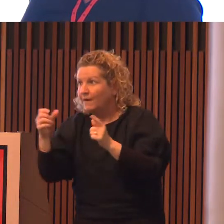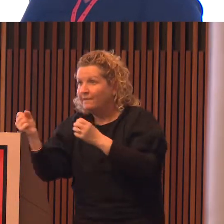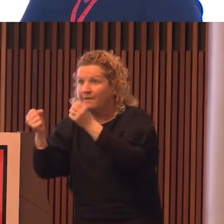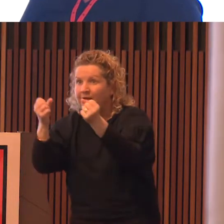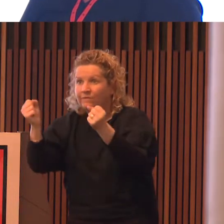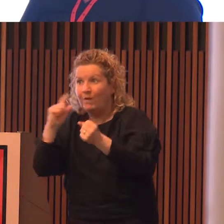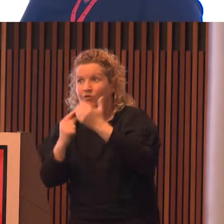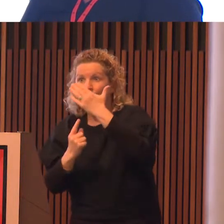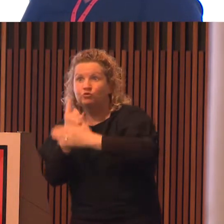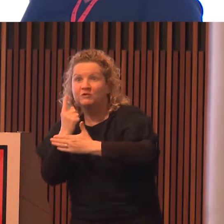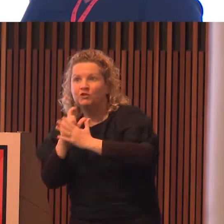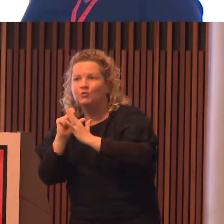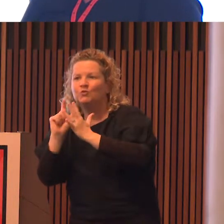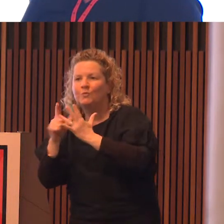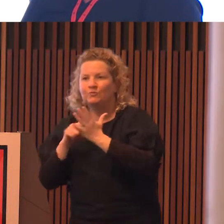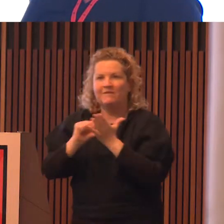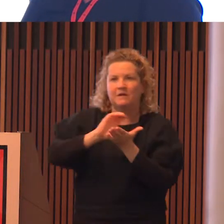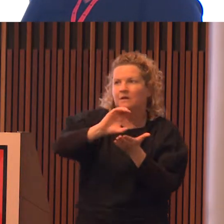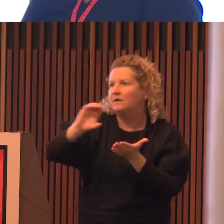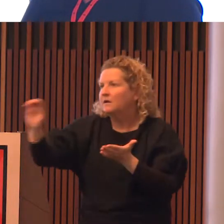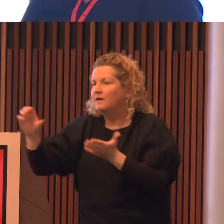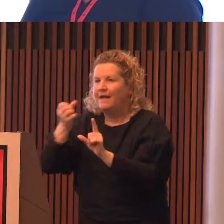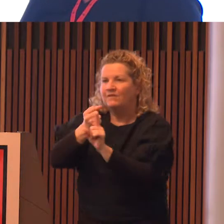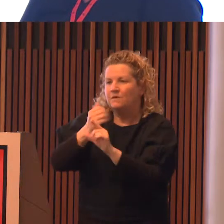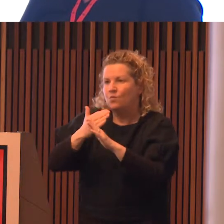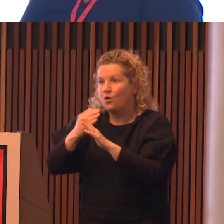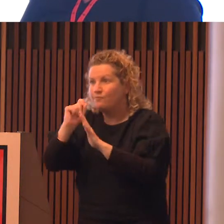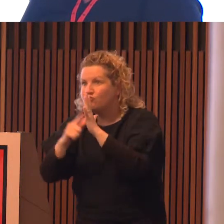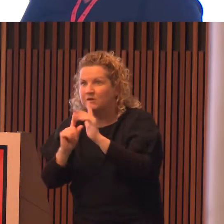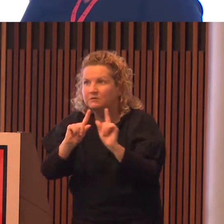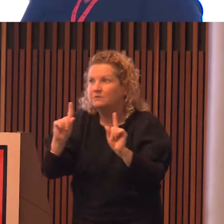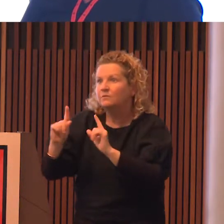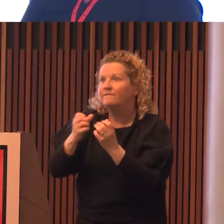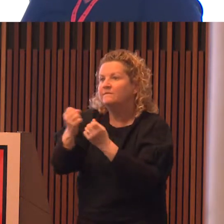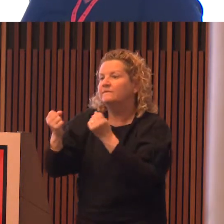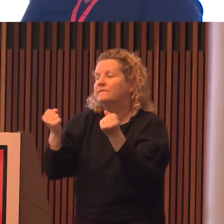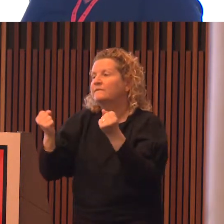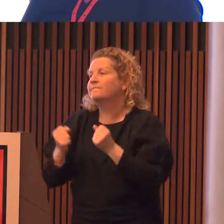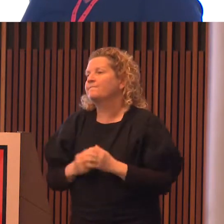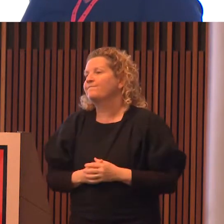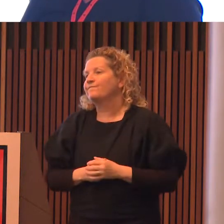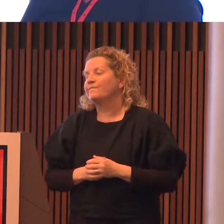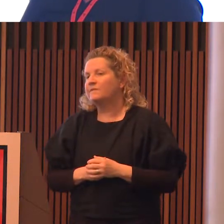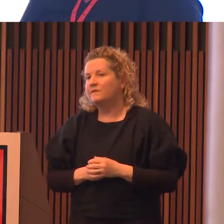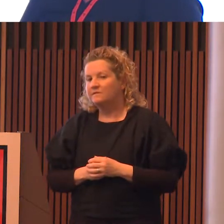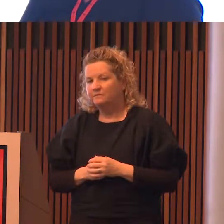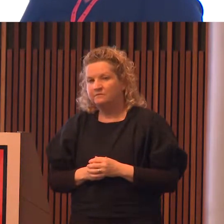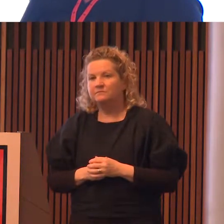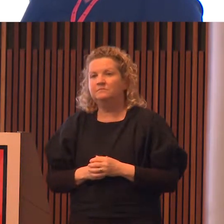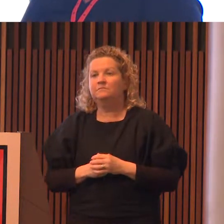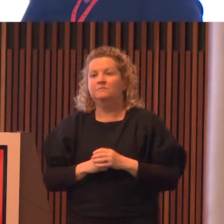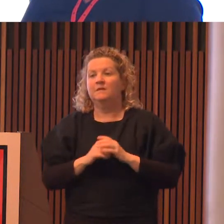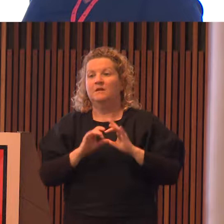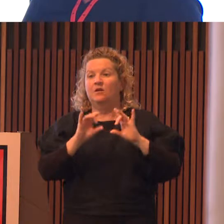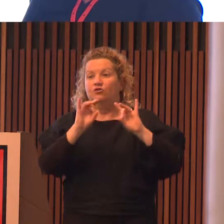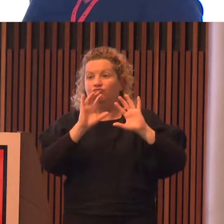opportunity to do because you're getting some funding to do advocacy in additional ways. And around the rest of the country, we